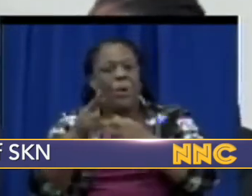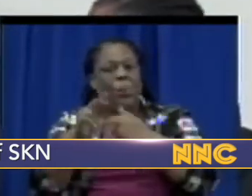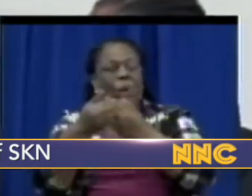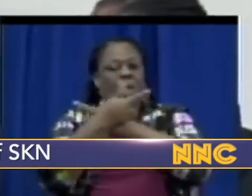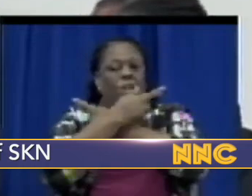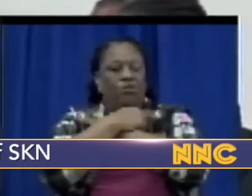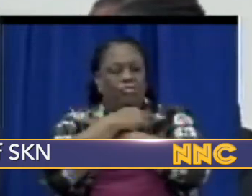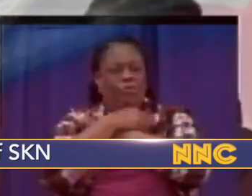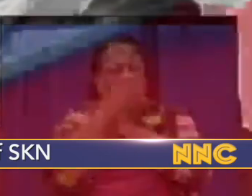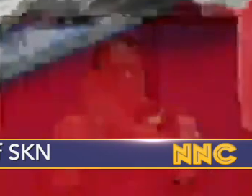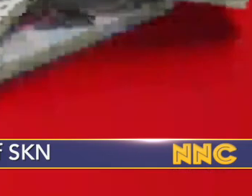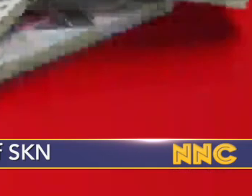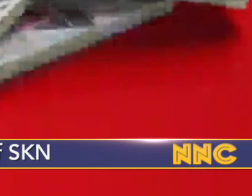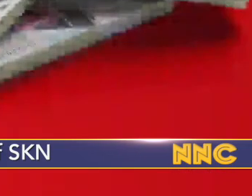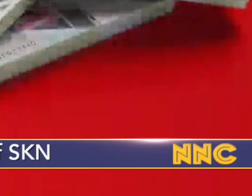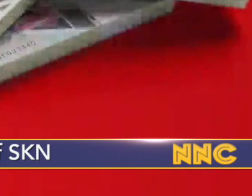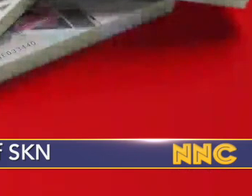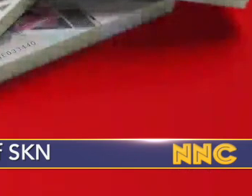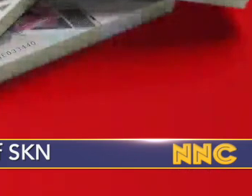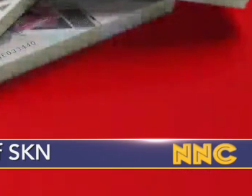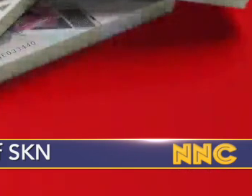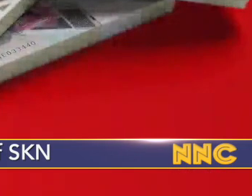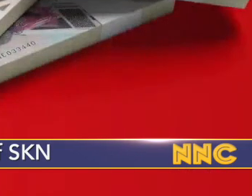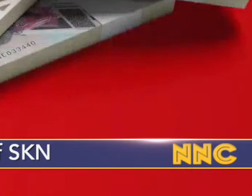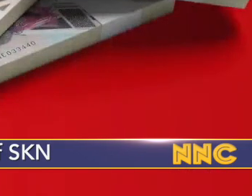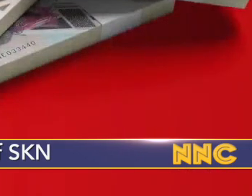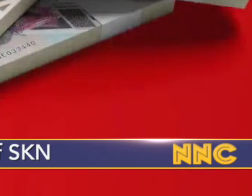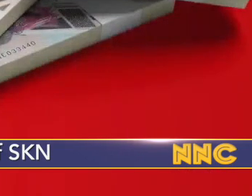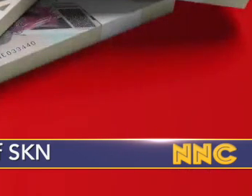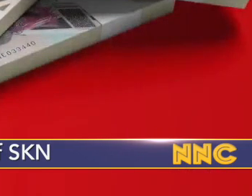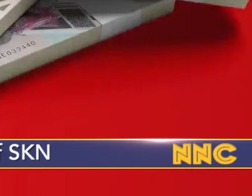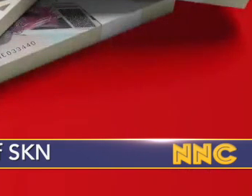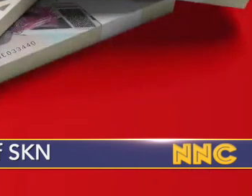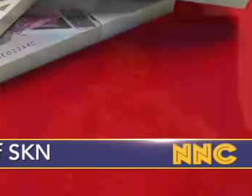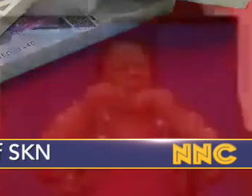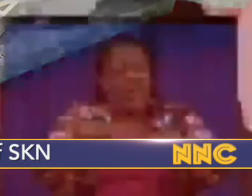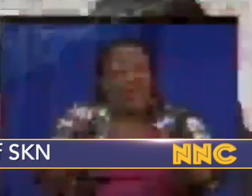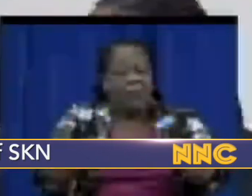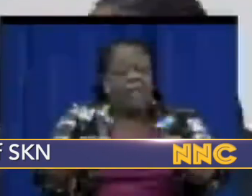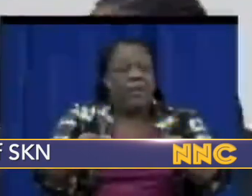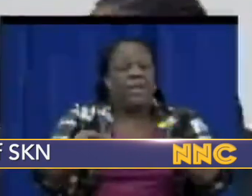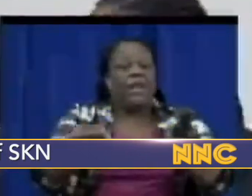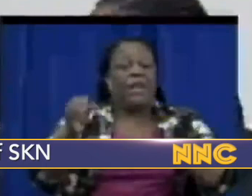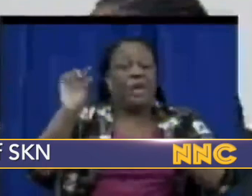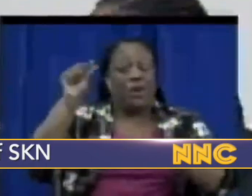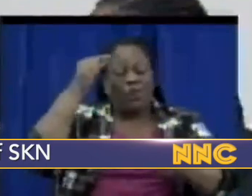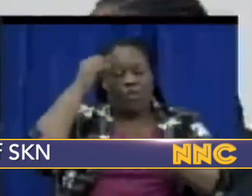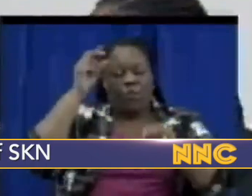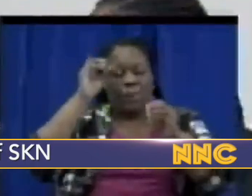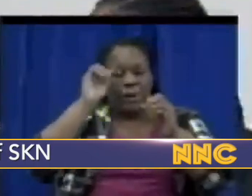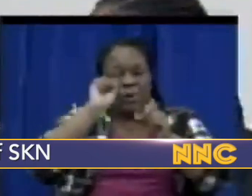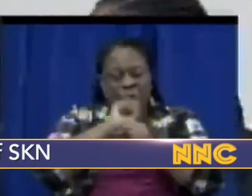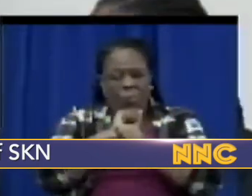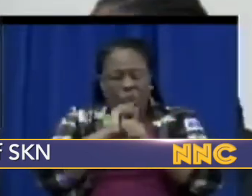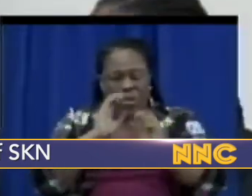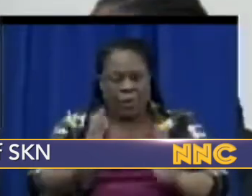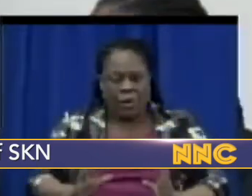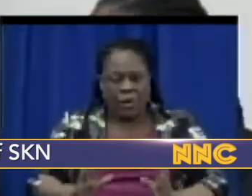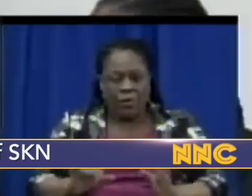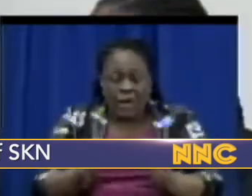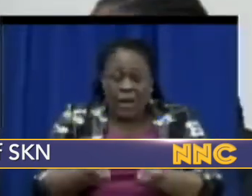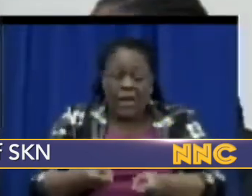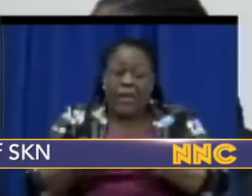Thirdly, we are going to give the civil servants, on top of that, a bonus. Instead of getting